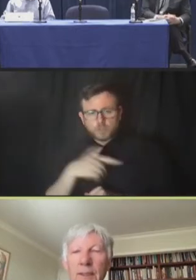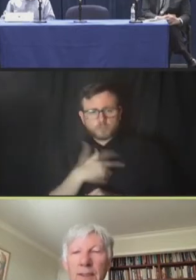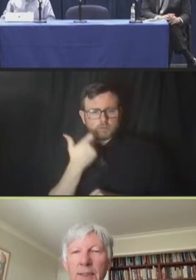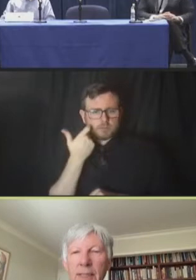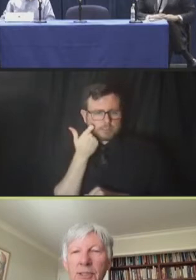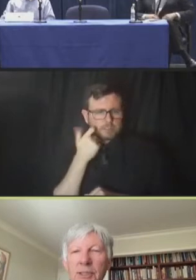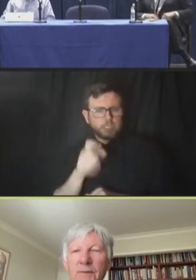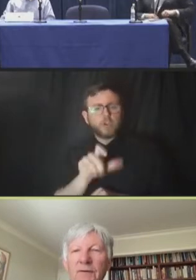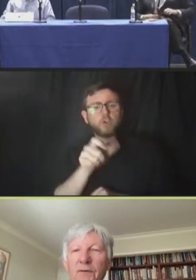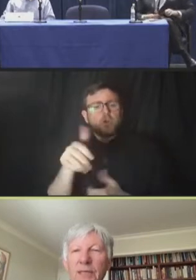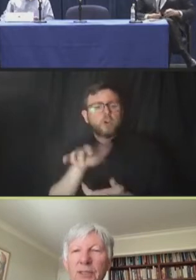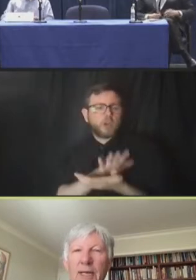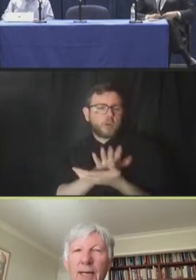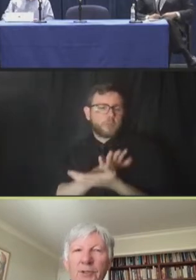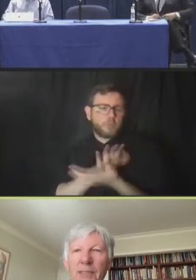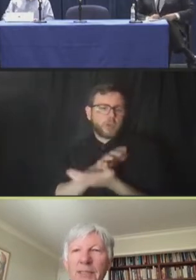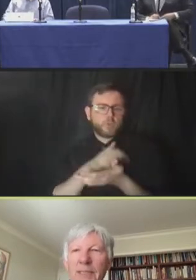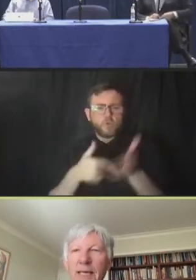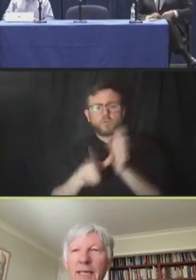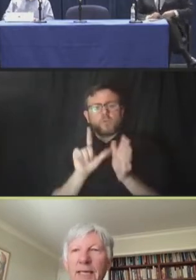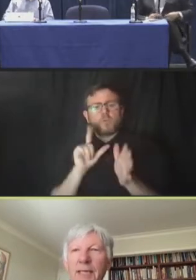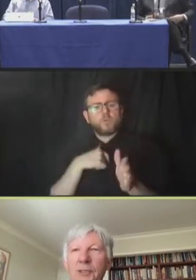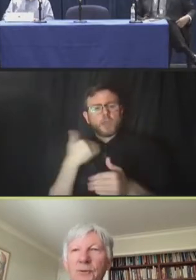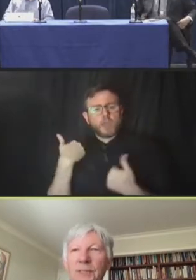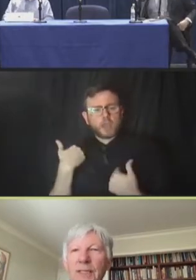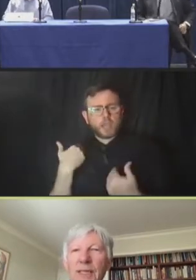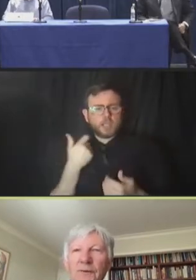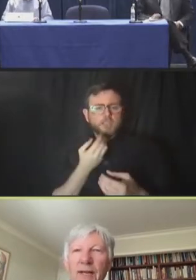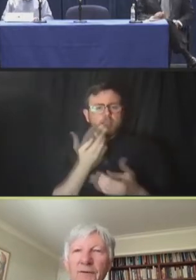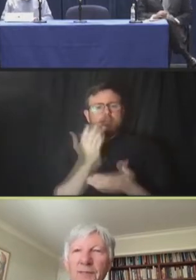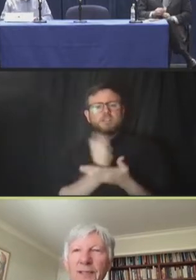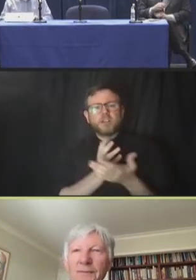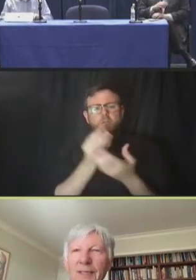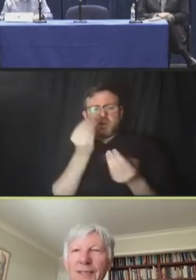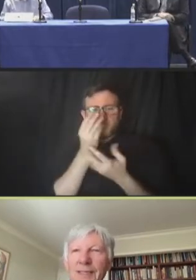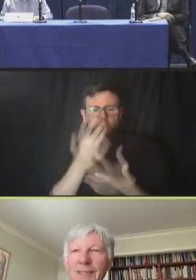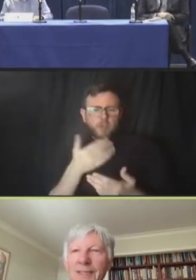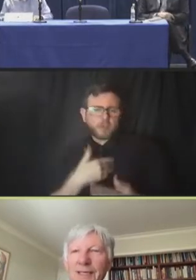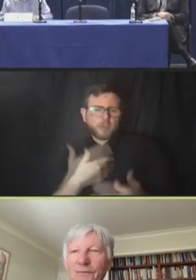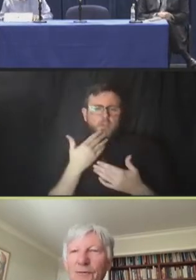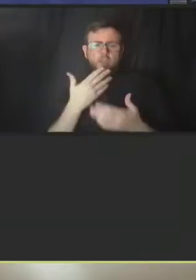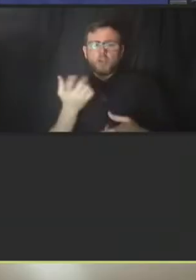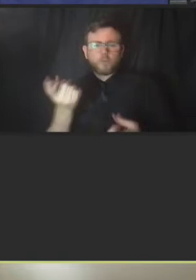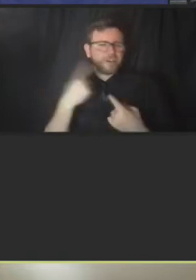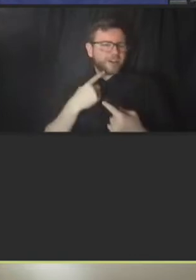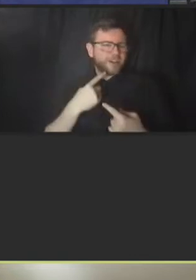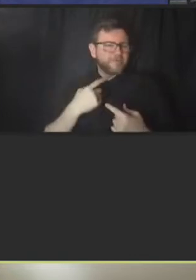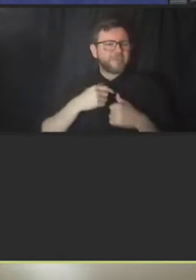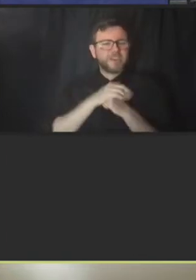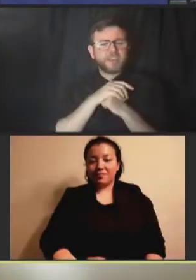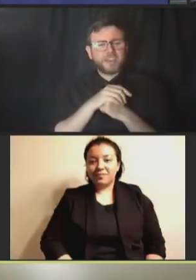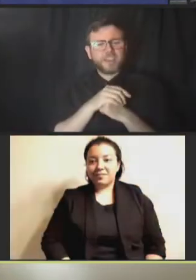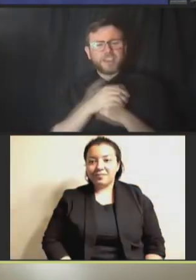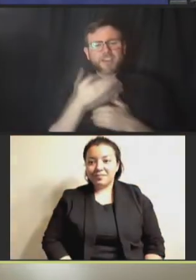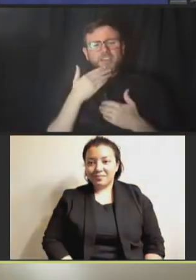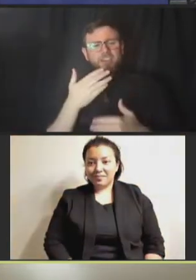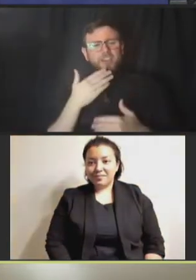that contains some of the information that I presented today. So once again, thanks for having me, and I look forward to the questions.